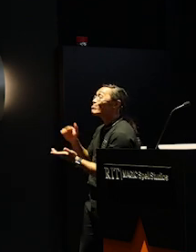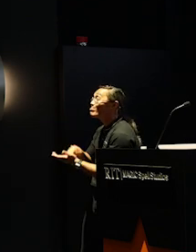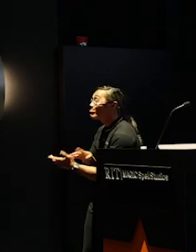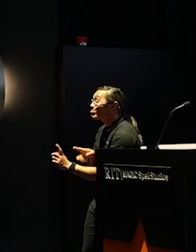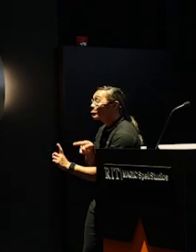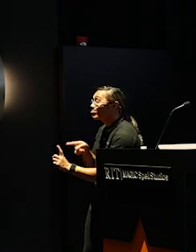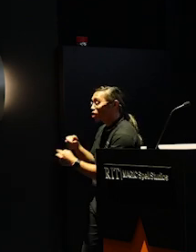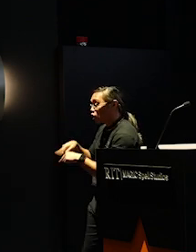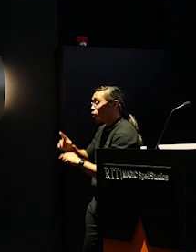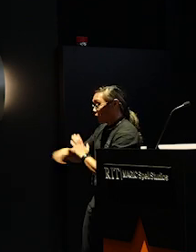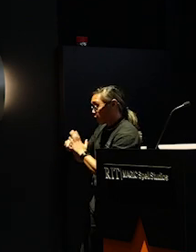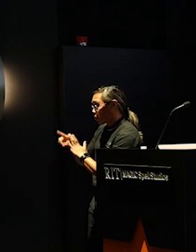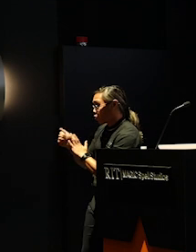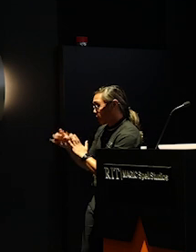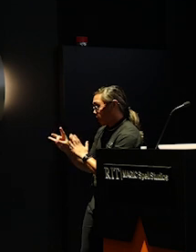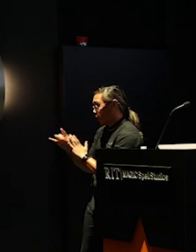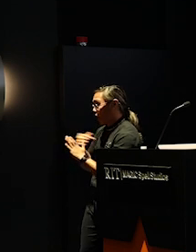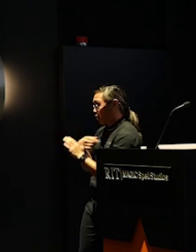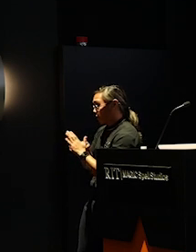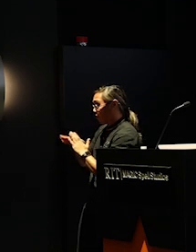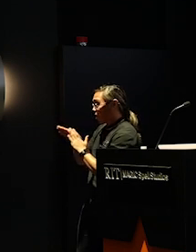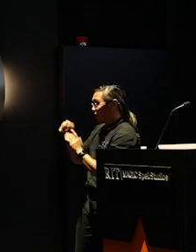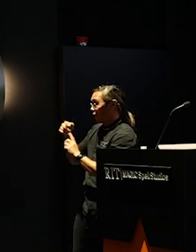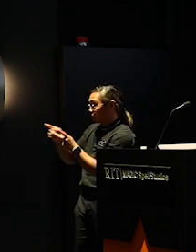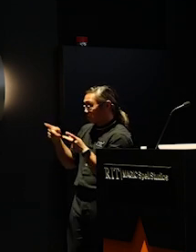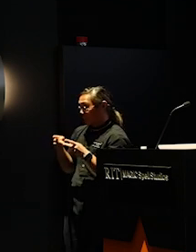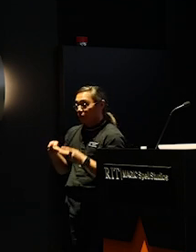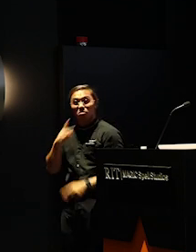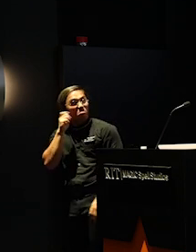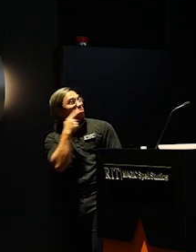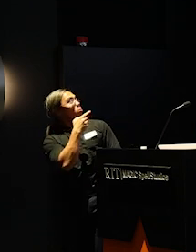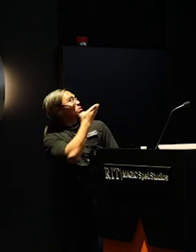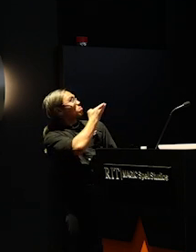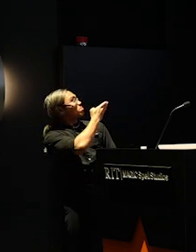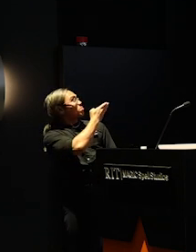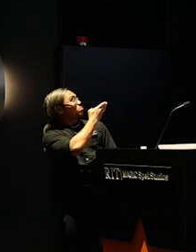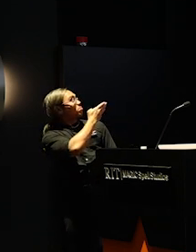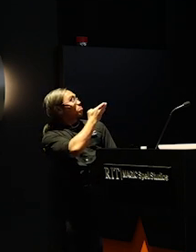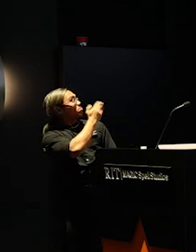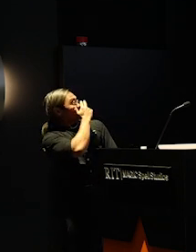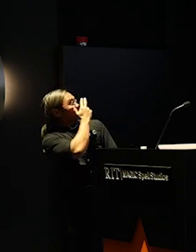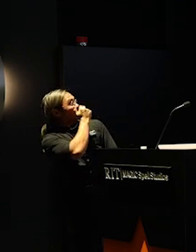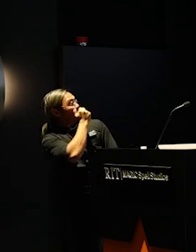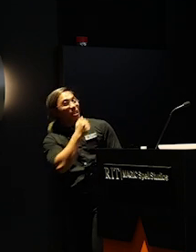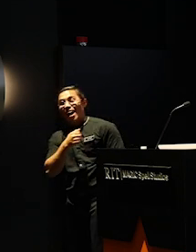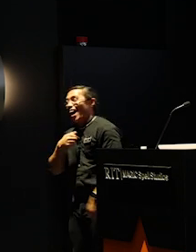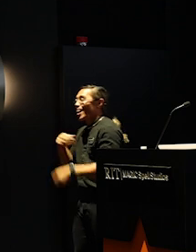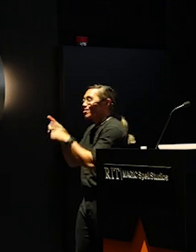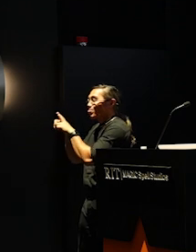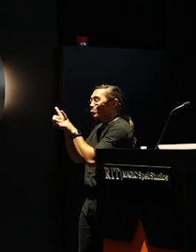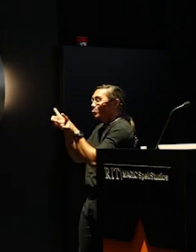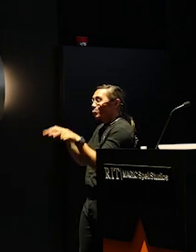I took a screenshot of the image in the the coordinates, the illustrator coordinates are in